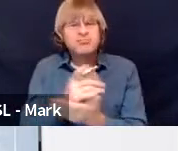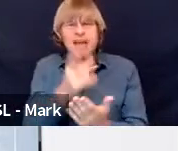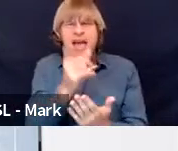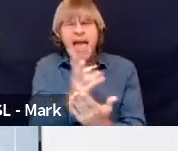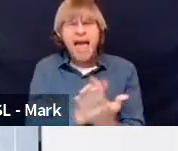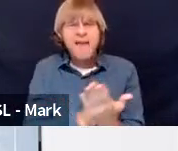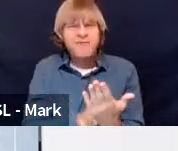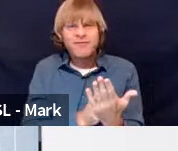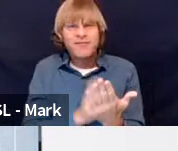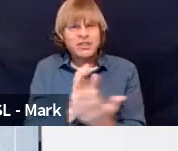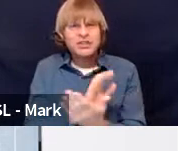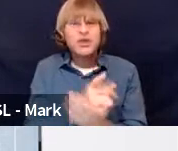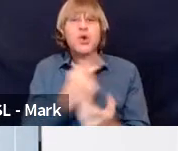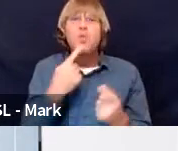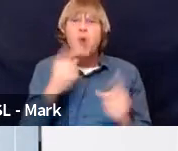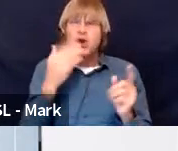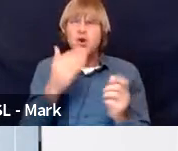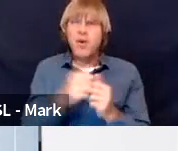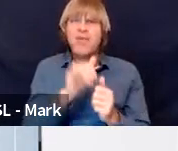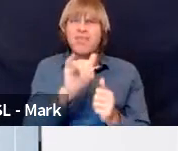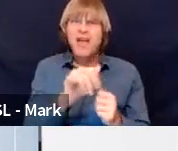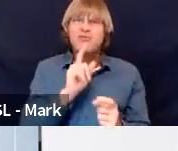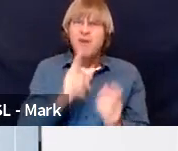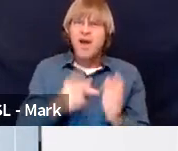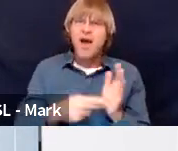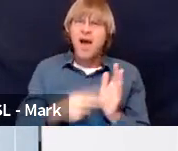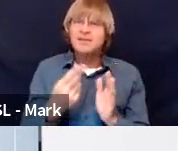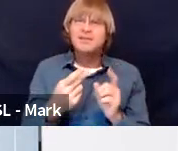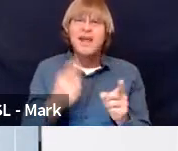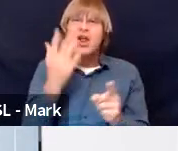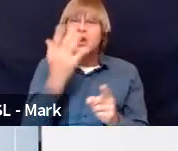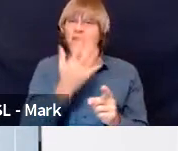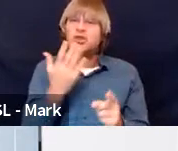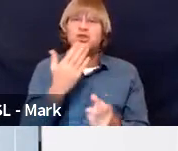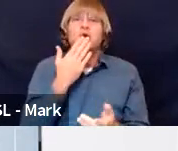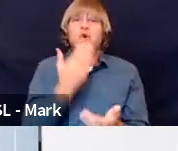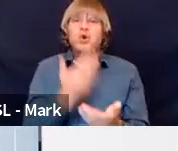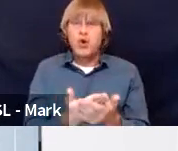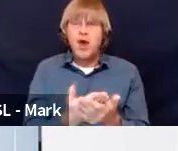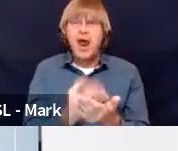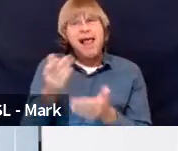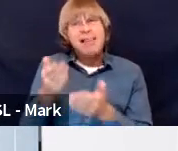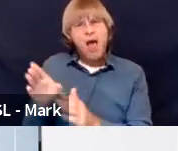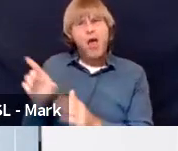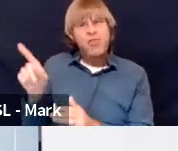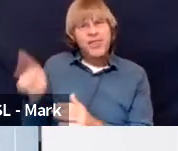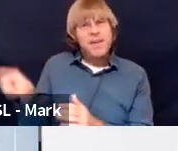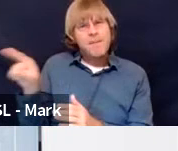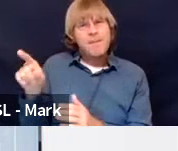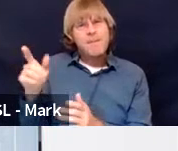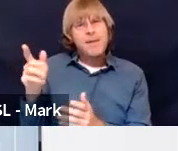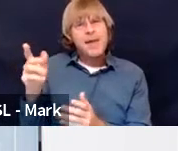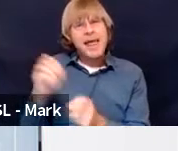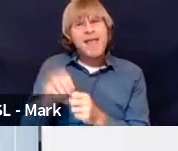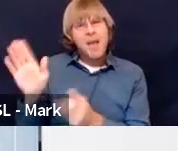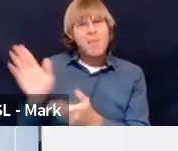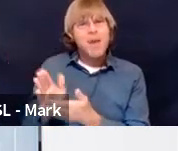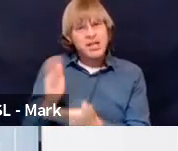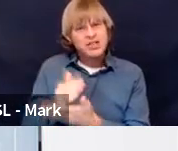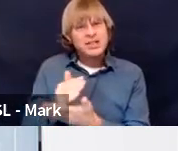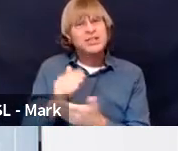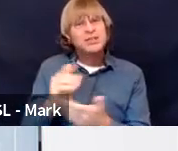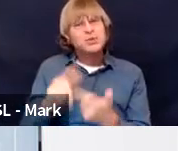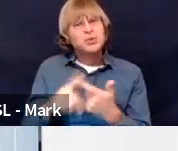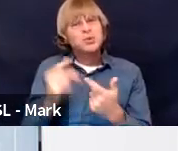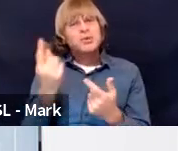sheet. It works so well with the piece. Honestly, it looks so good. And it allowed them in their budget to